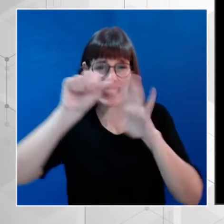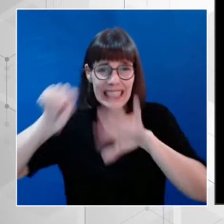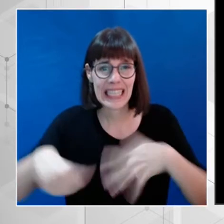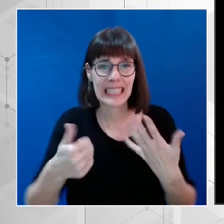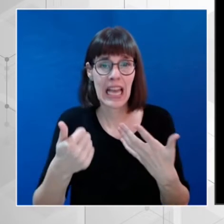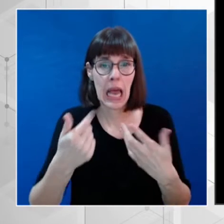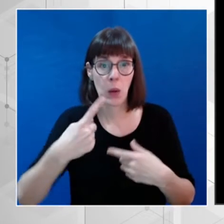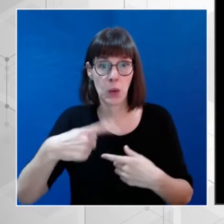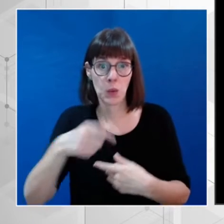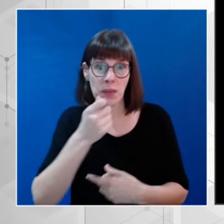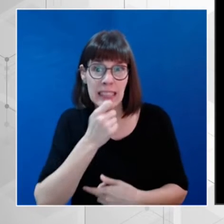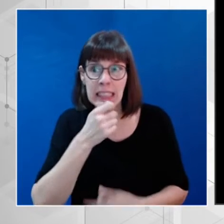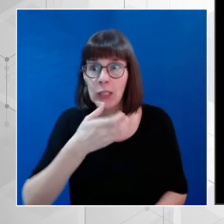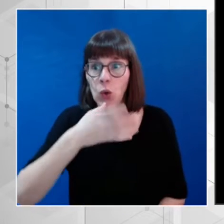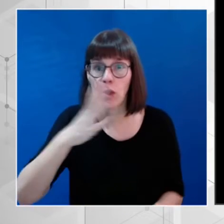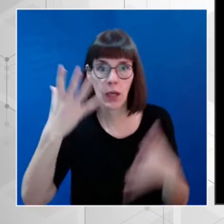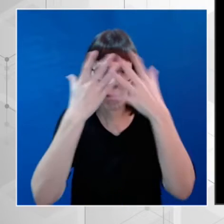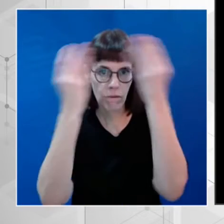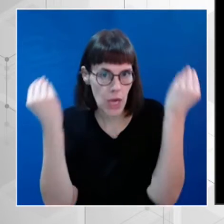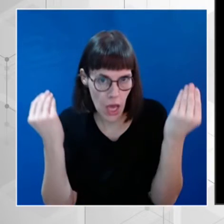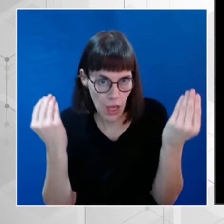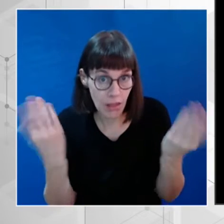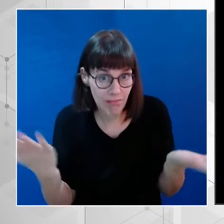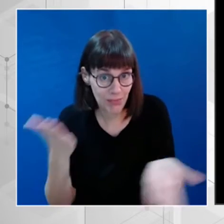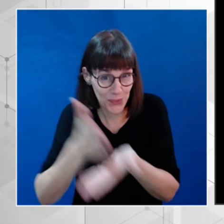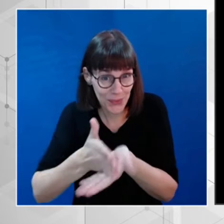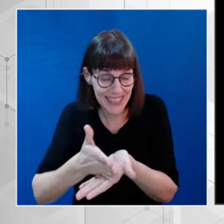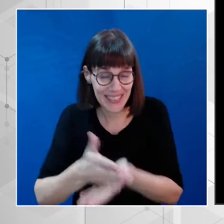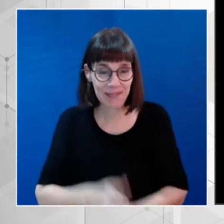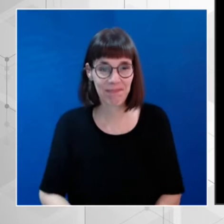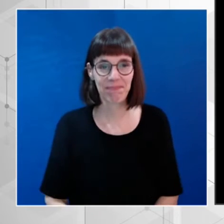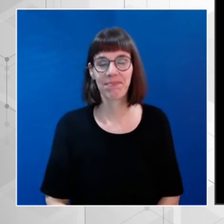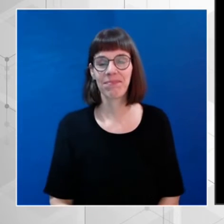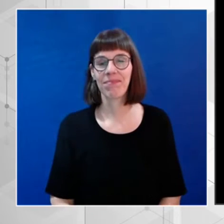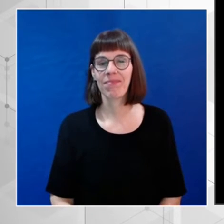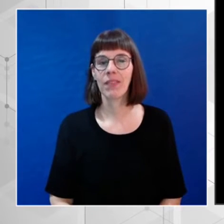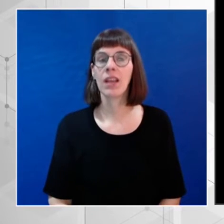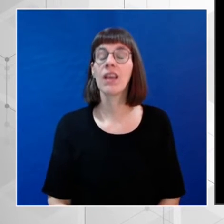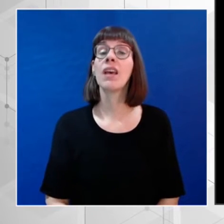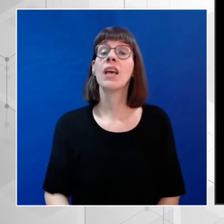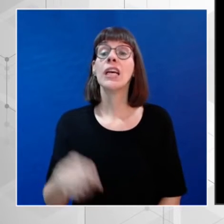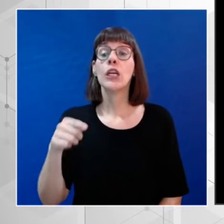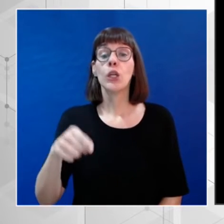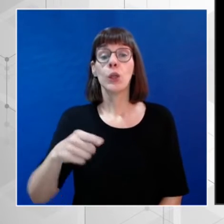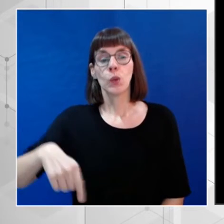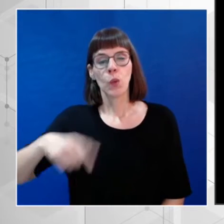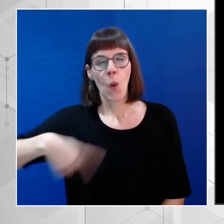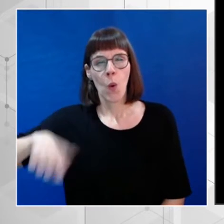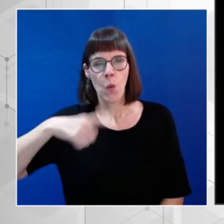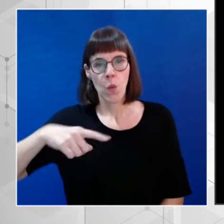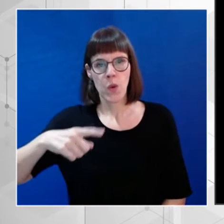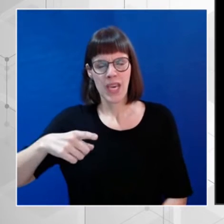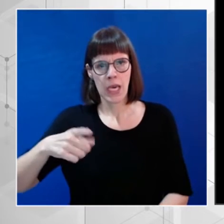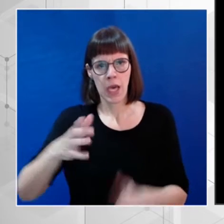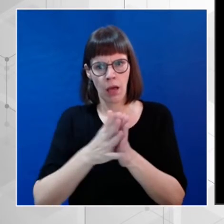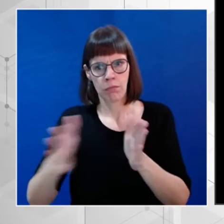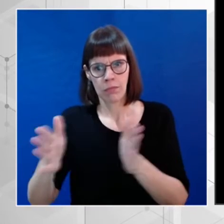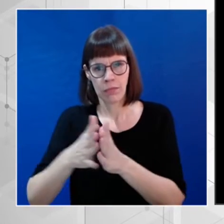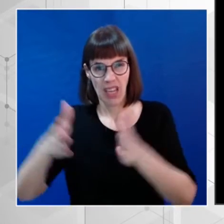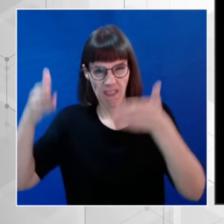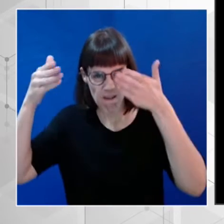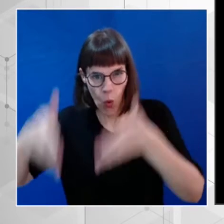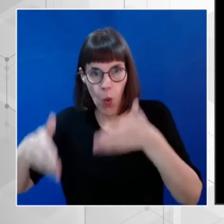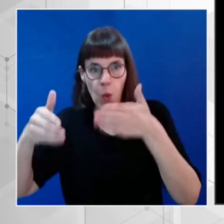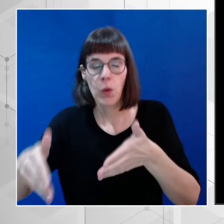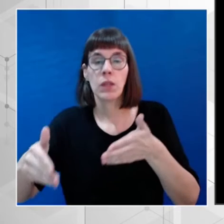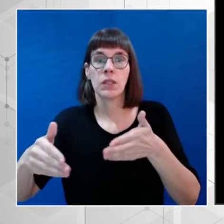story. And especially when we are in this hyper-focused state, the tight deadlines can be a source